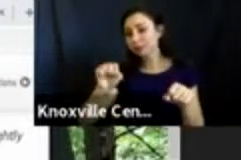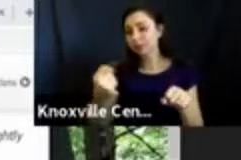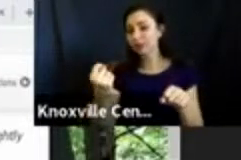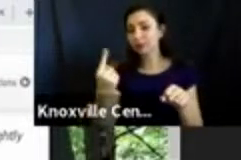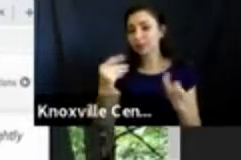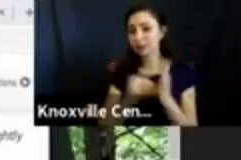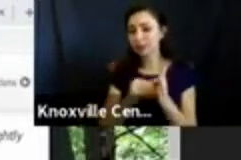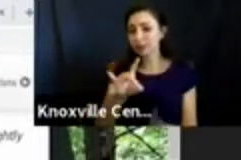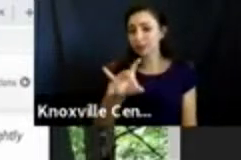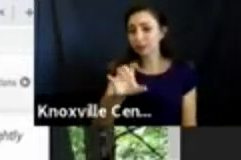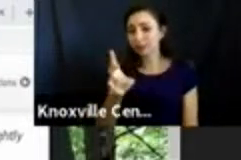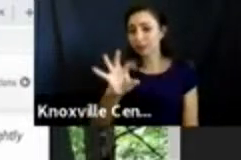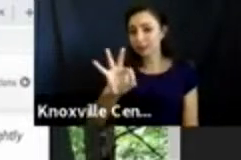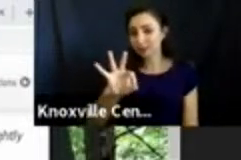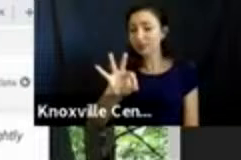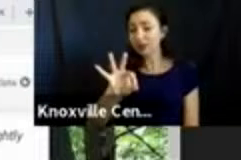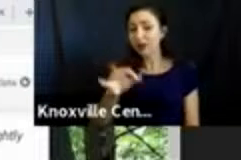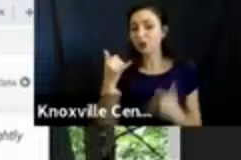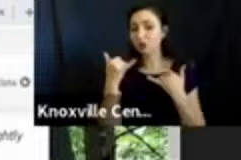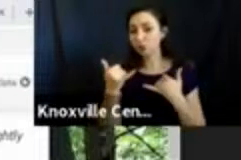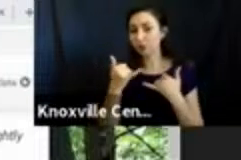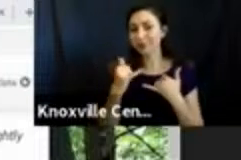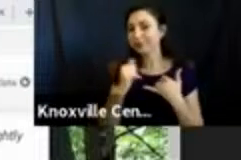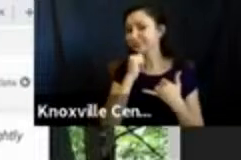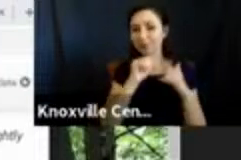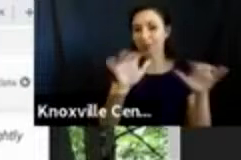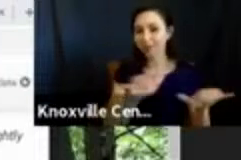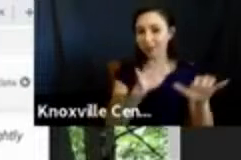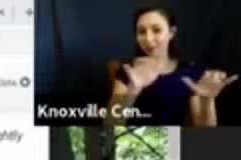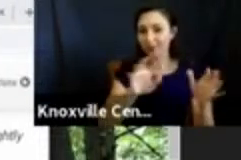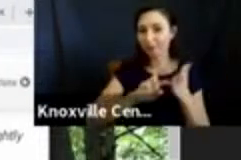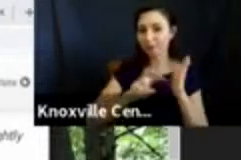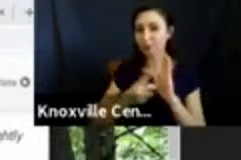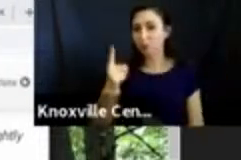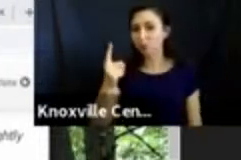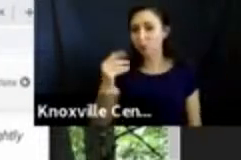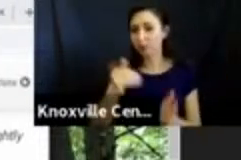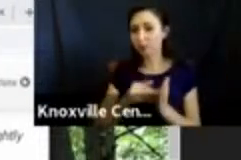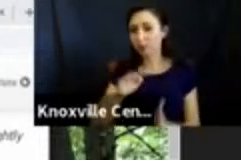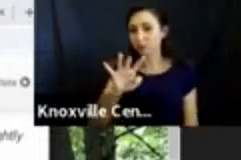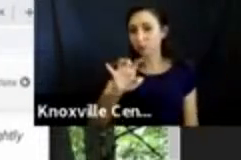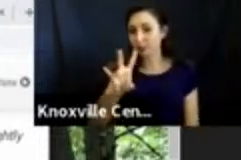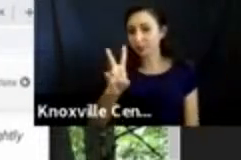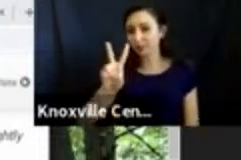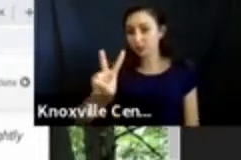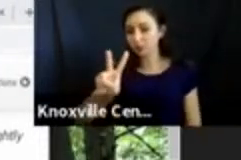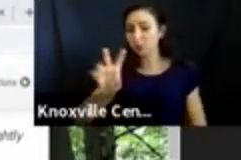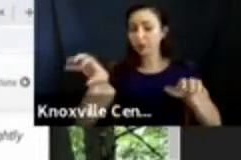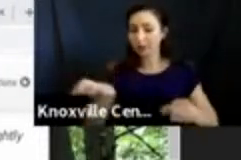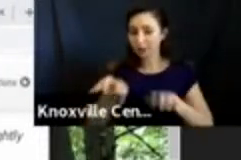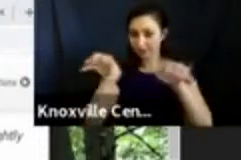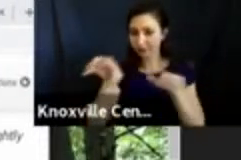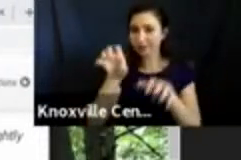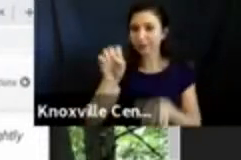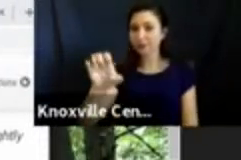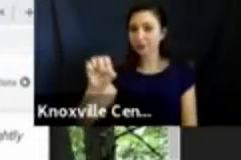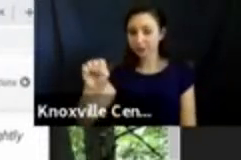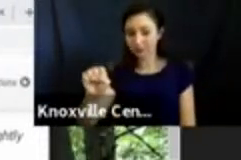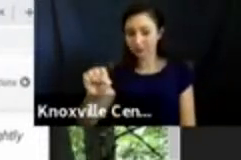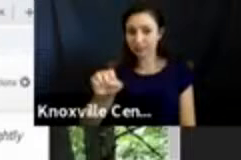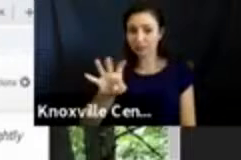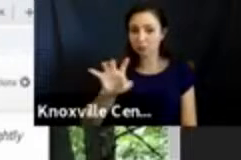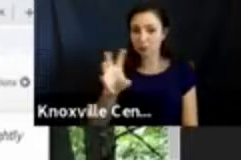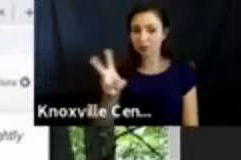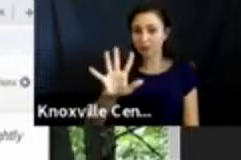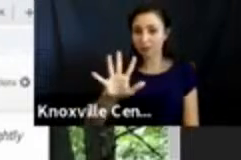11,879 of our cases are considered inactive, giving us 1,472 active cases. 465